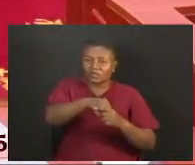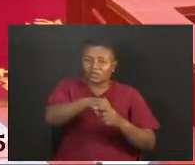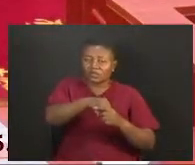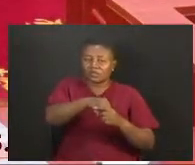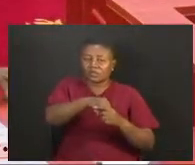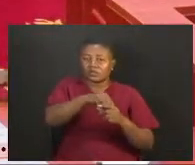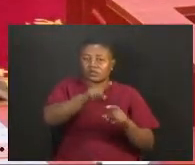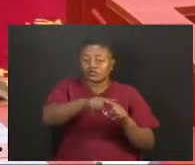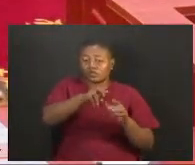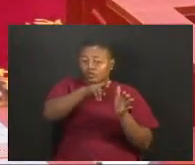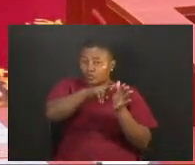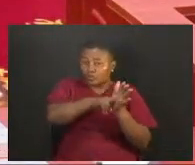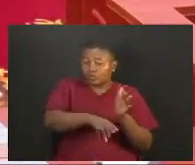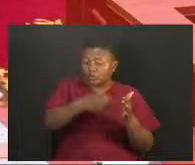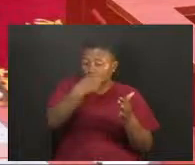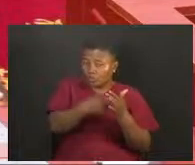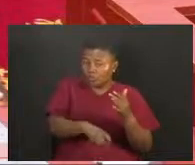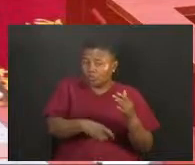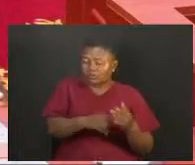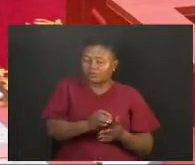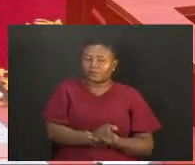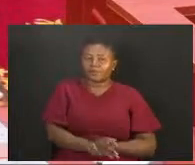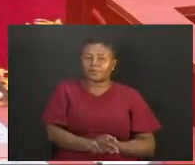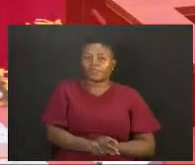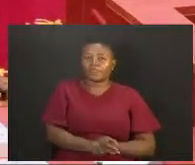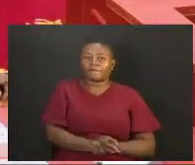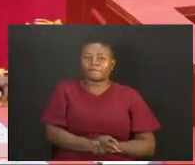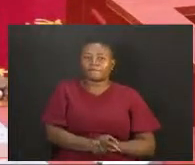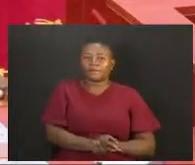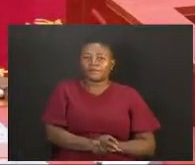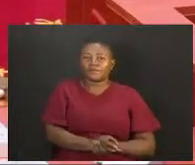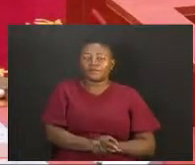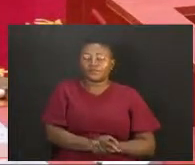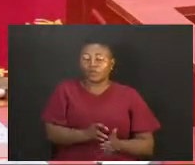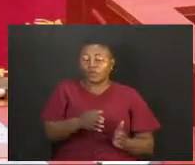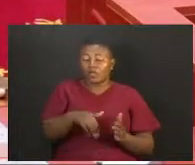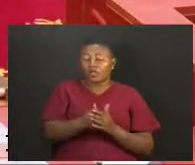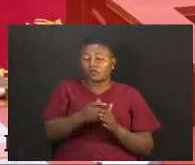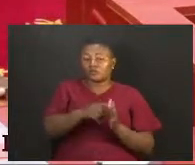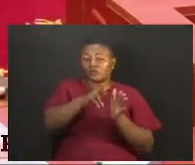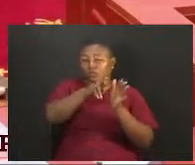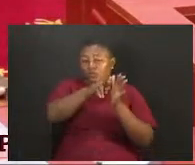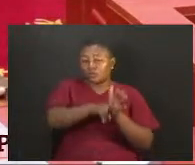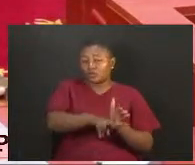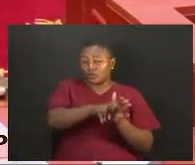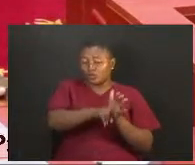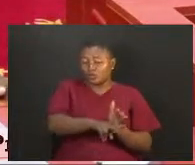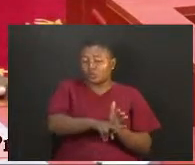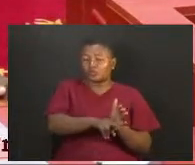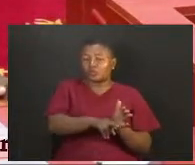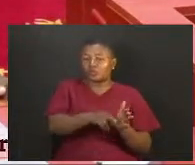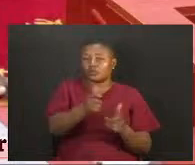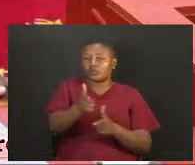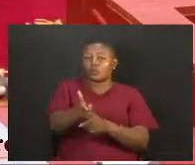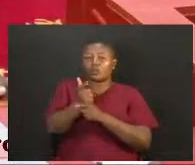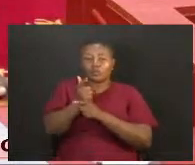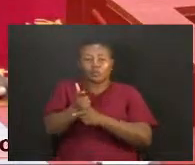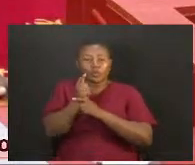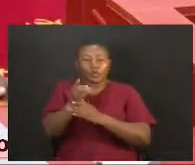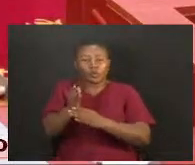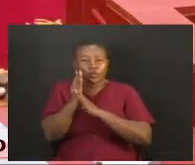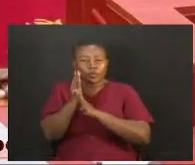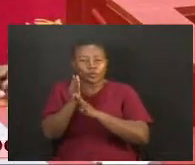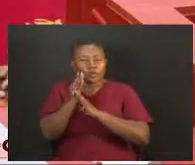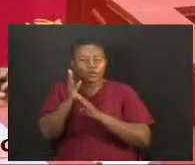Speaker, our aggressive fiscal consolidation drive aimed at reducing the fiscal deficit and borrowing will contribute significantly